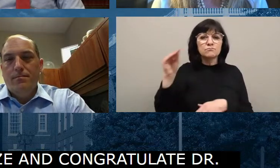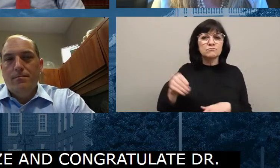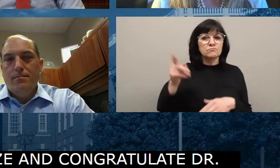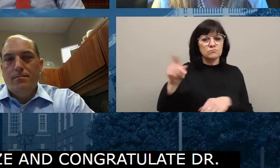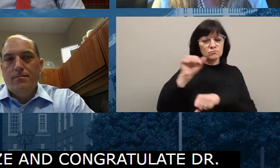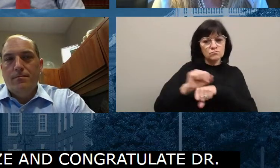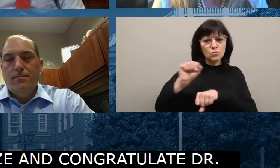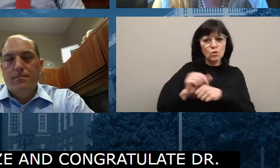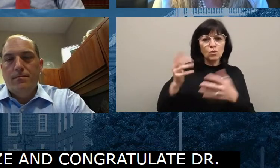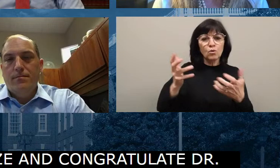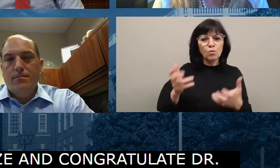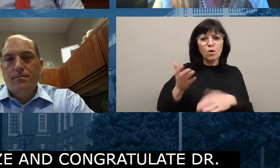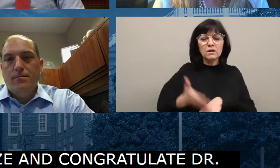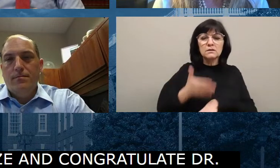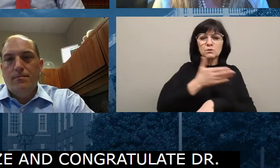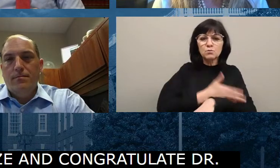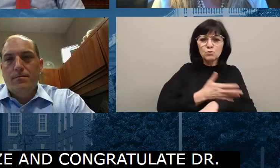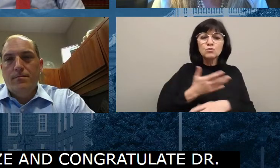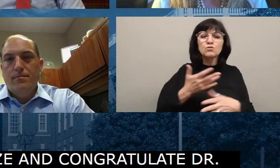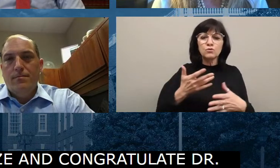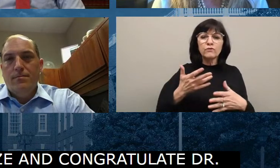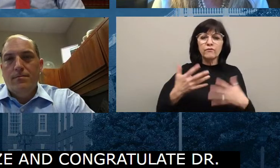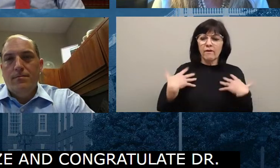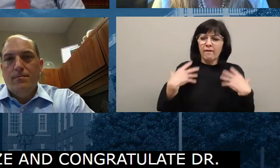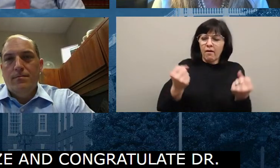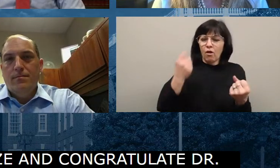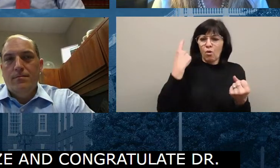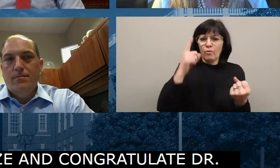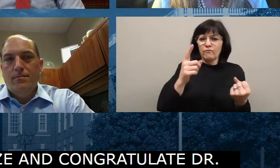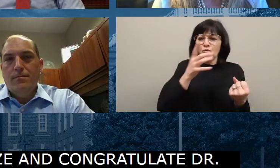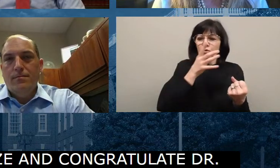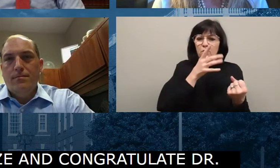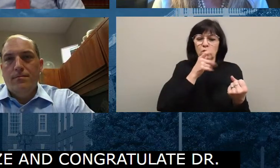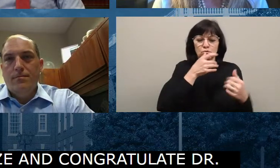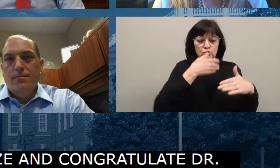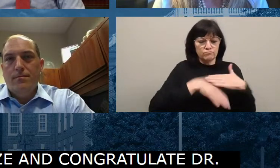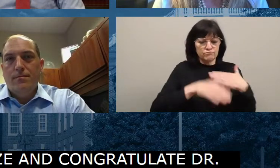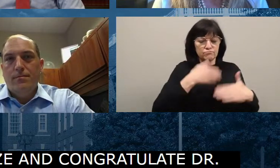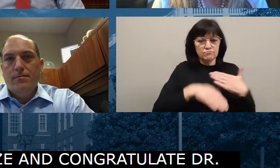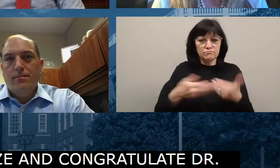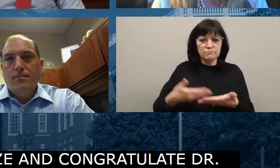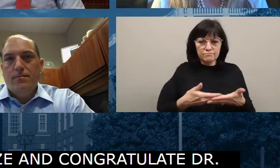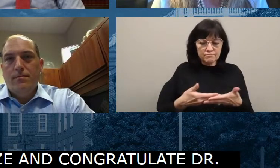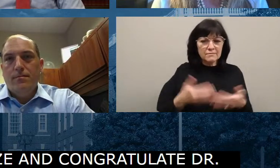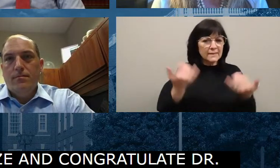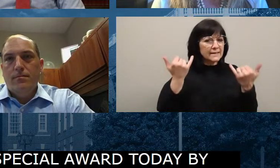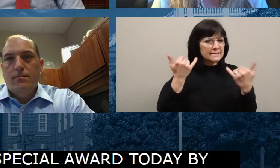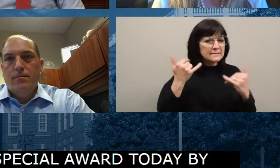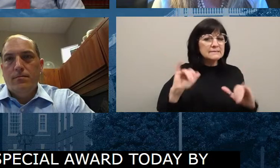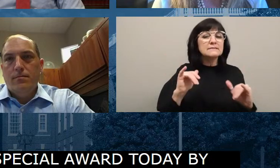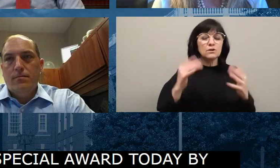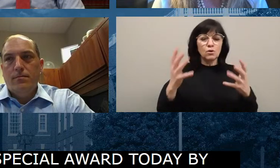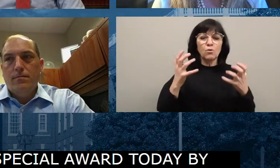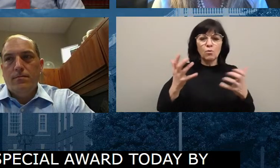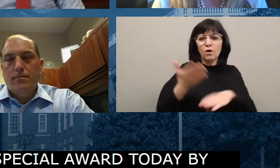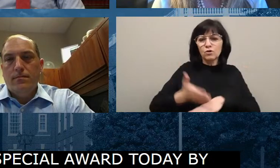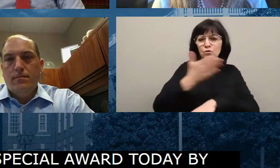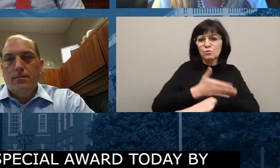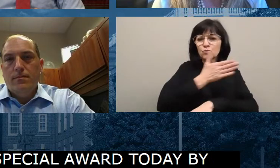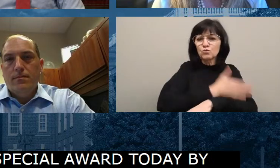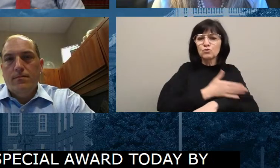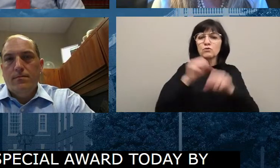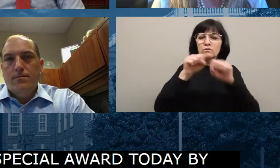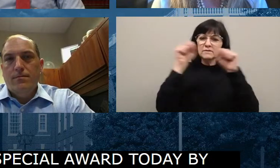those infant mortality rates down. Still very focused on the difference between women of color and the general population, but